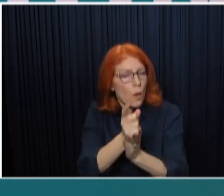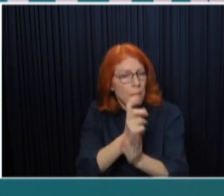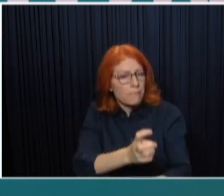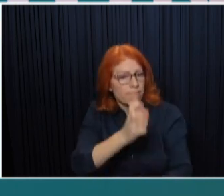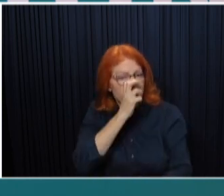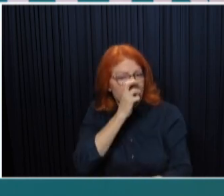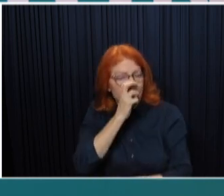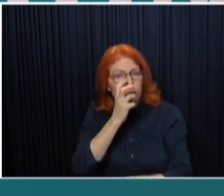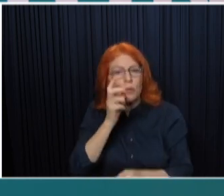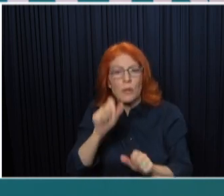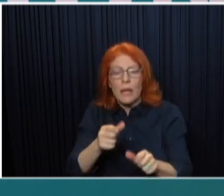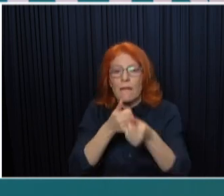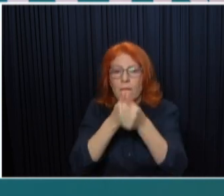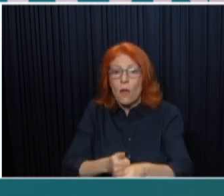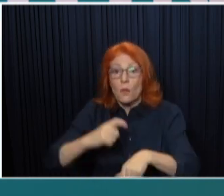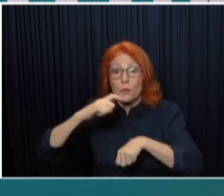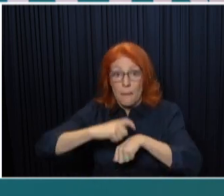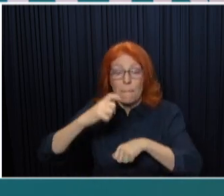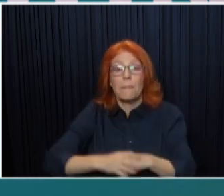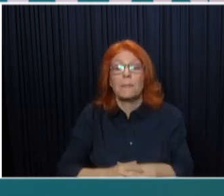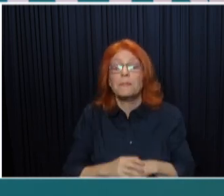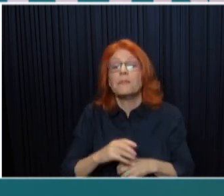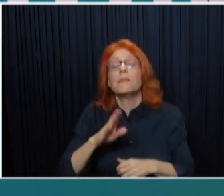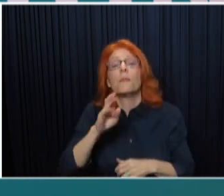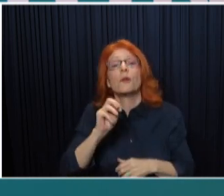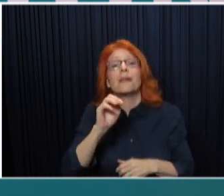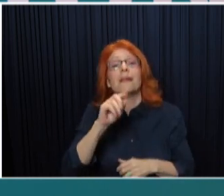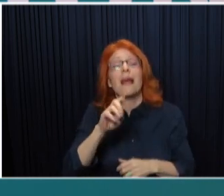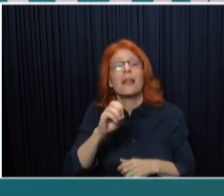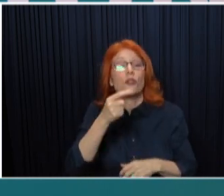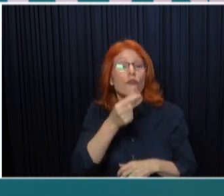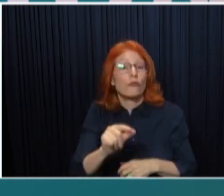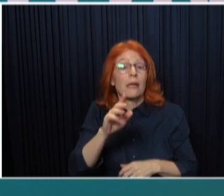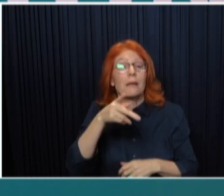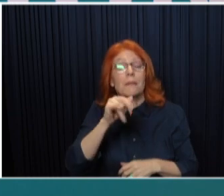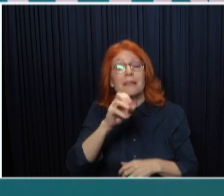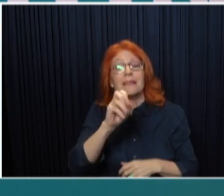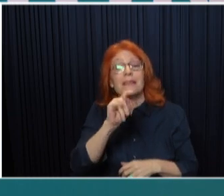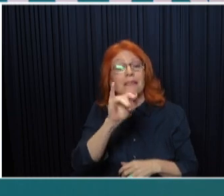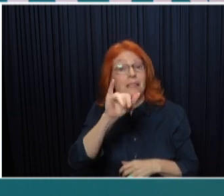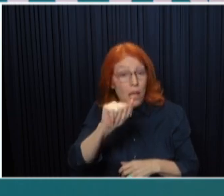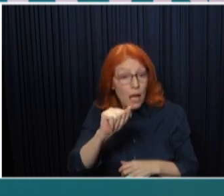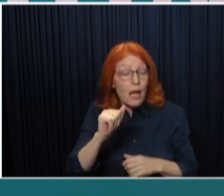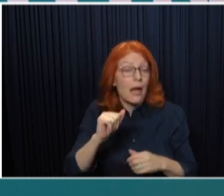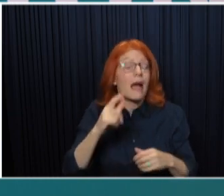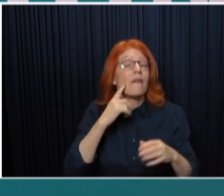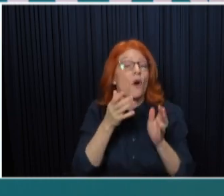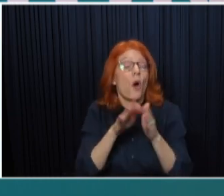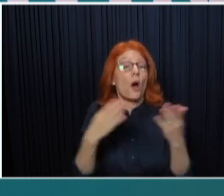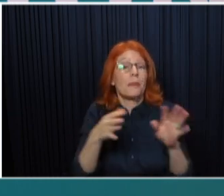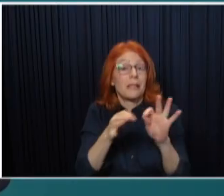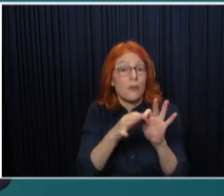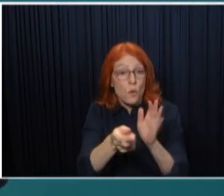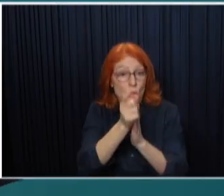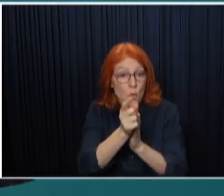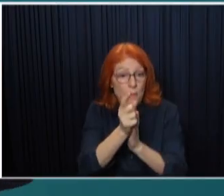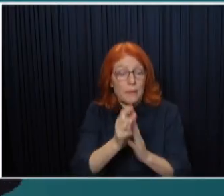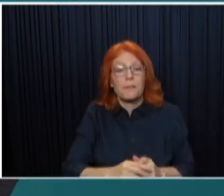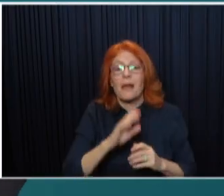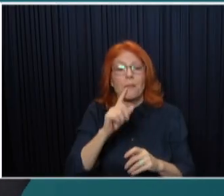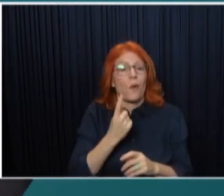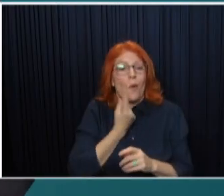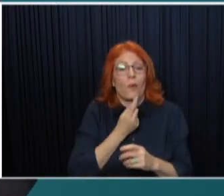that we can stay on time. So Bernadette Greene-Placentia, you have the first closing statement. You have 1 minute. So I am the